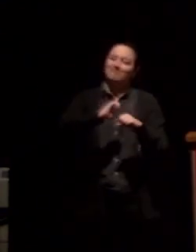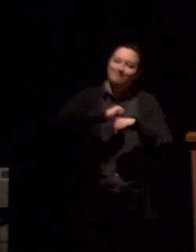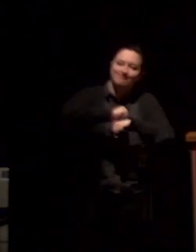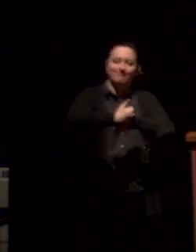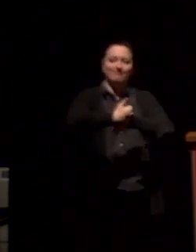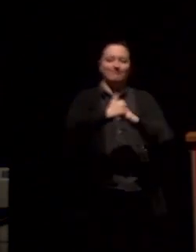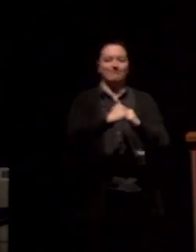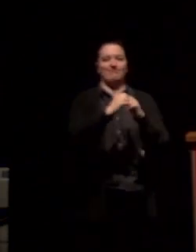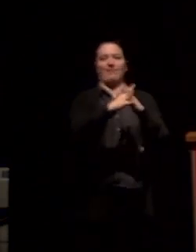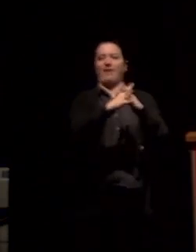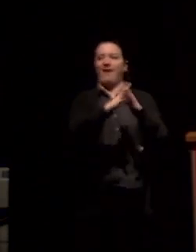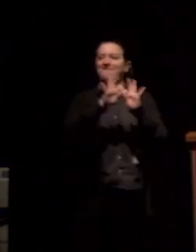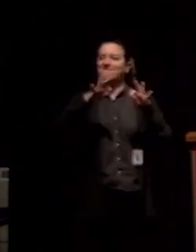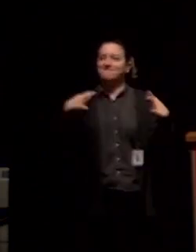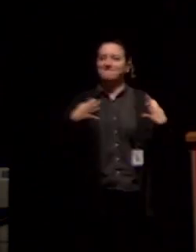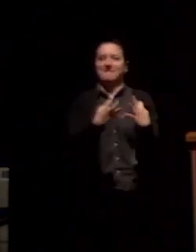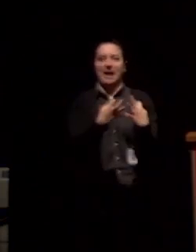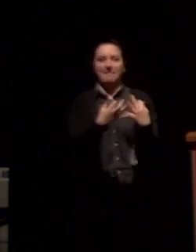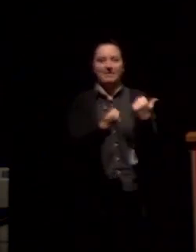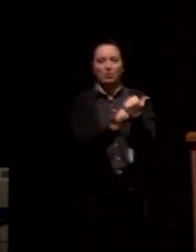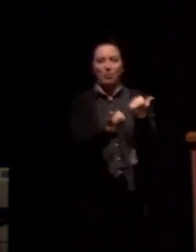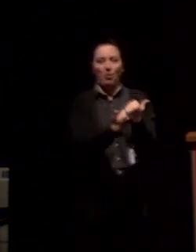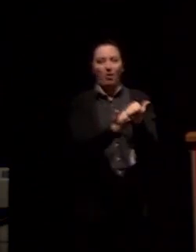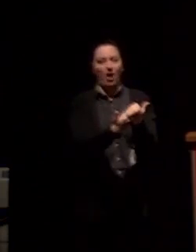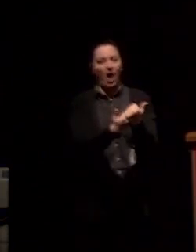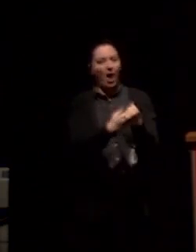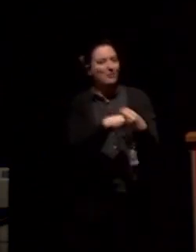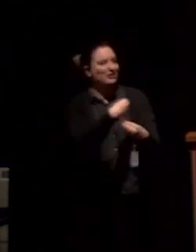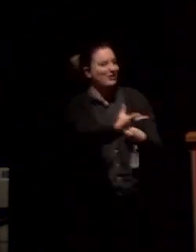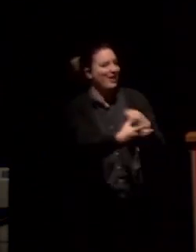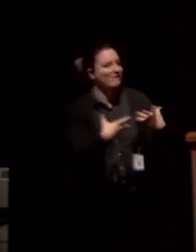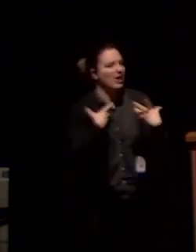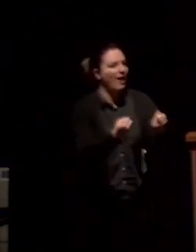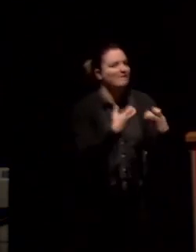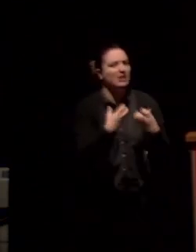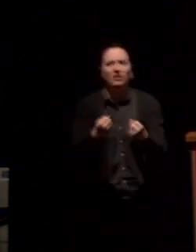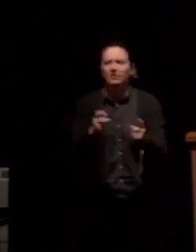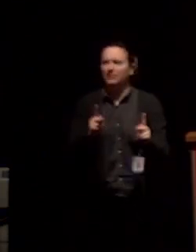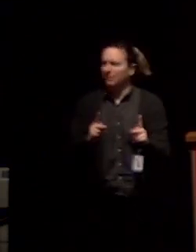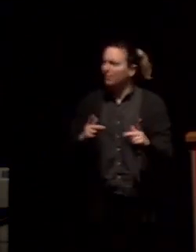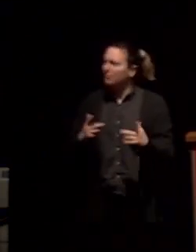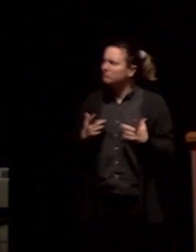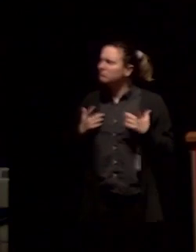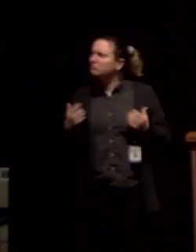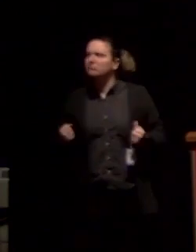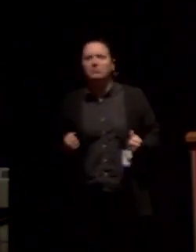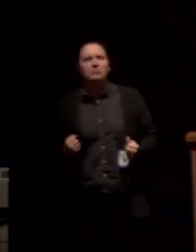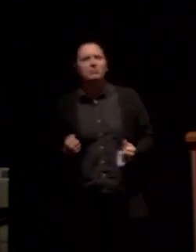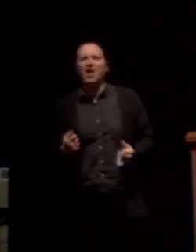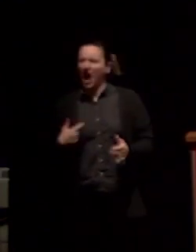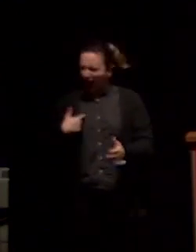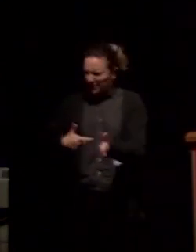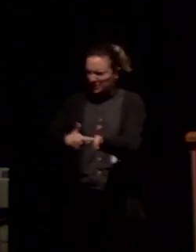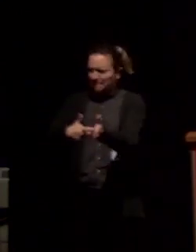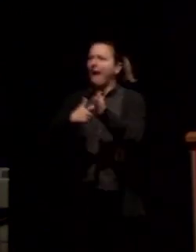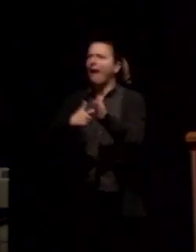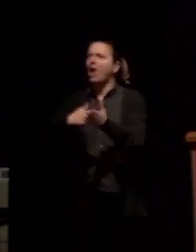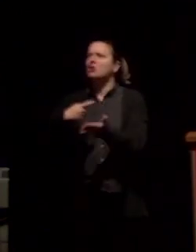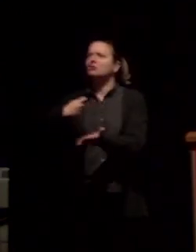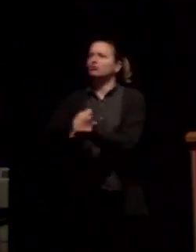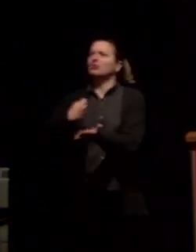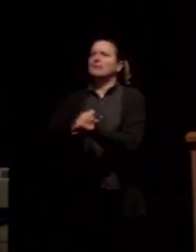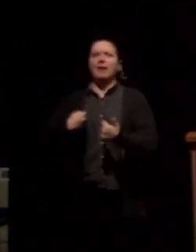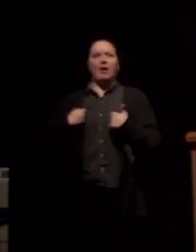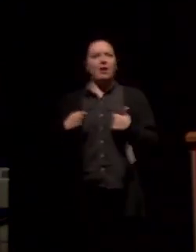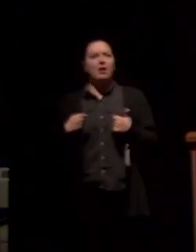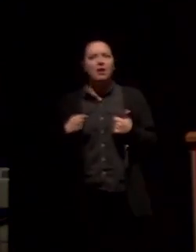other, and we gave each other confidence, and people started demanding treatment of their doctors and saying, this is how I need to be